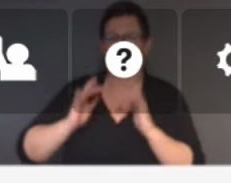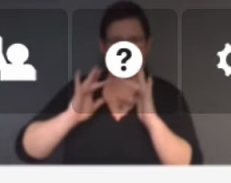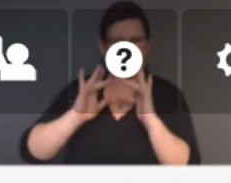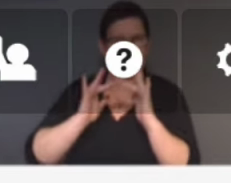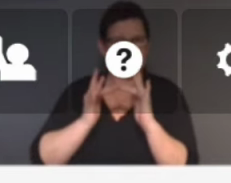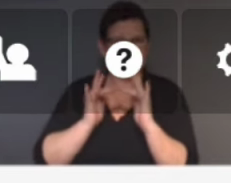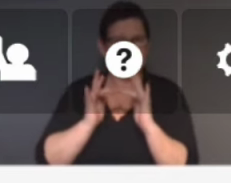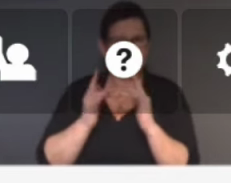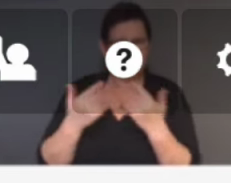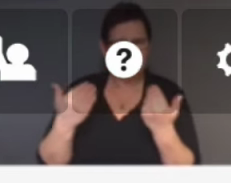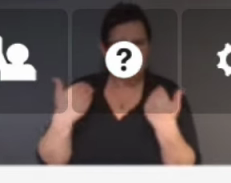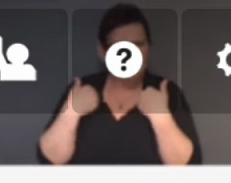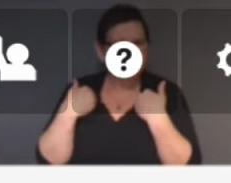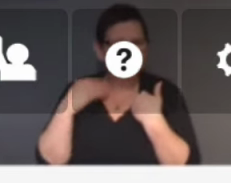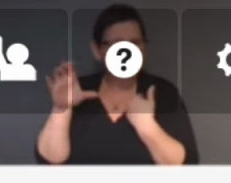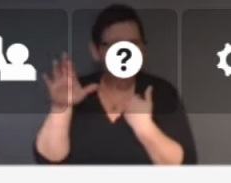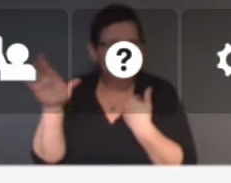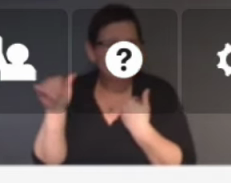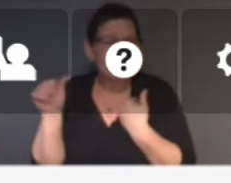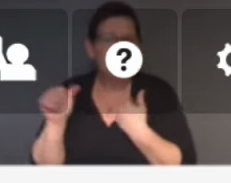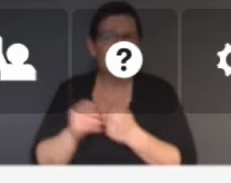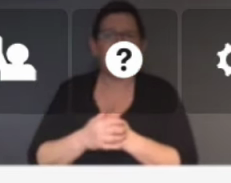yourself from scams.